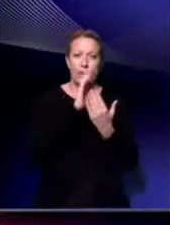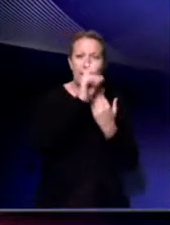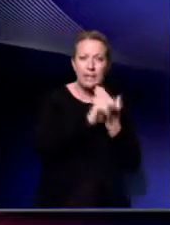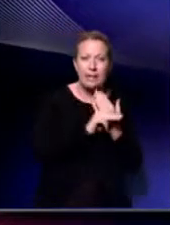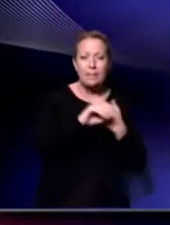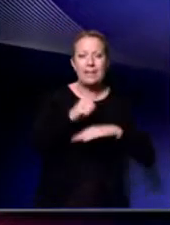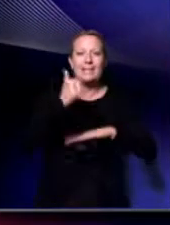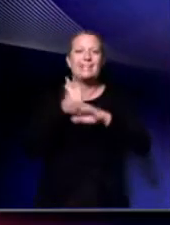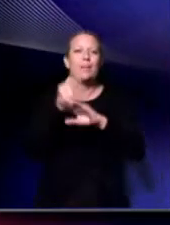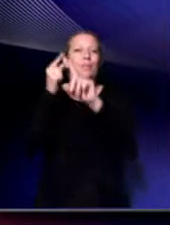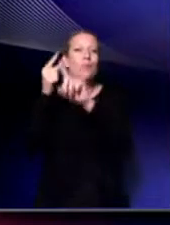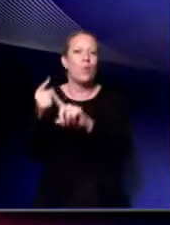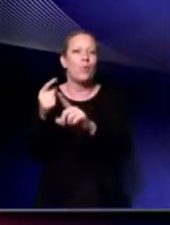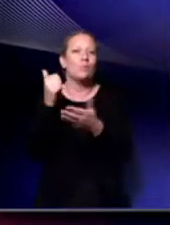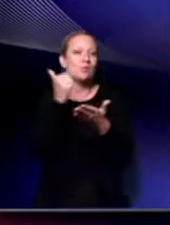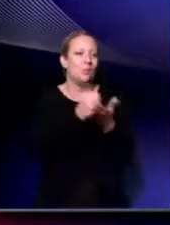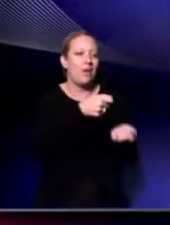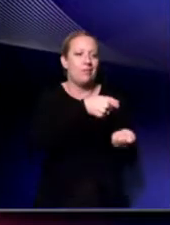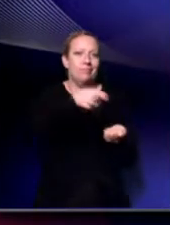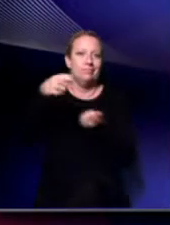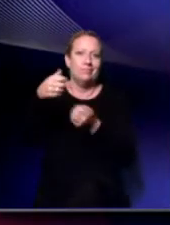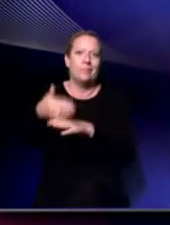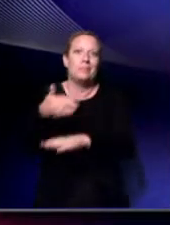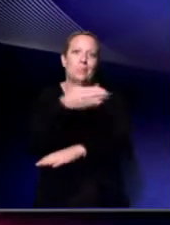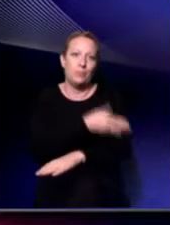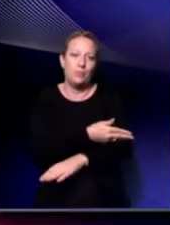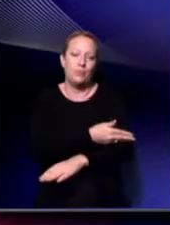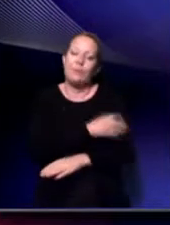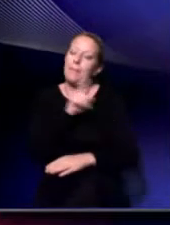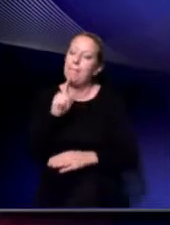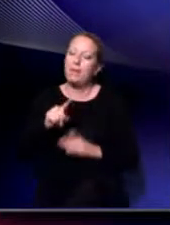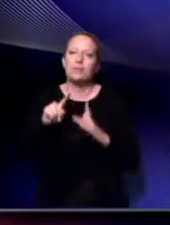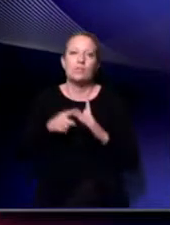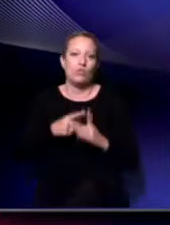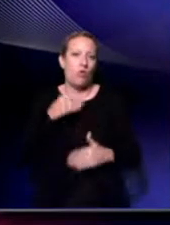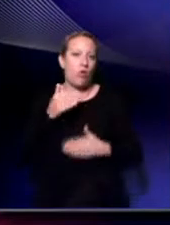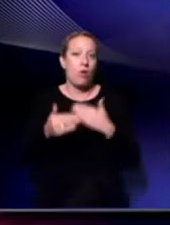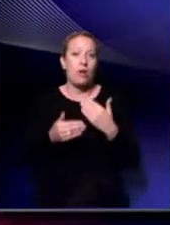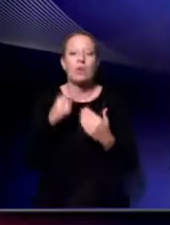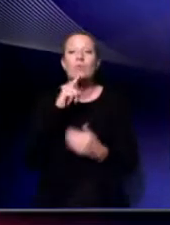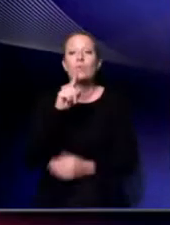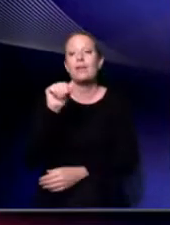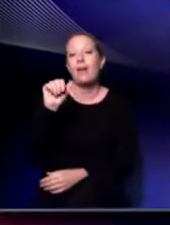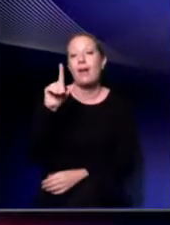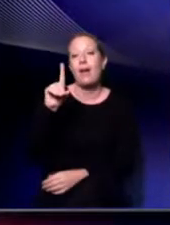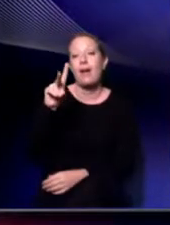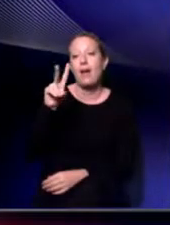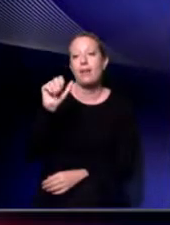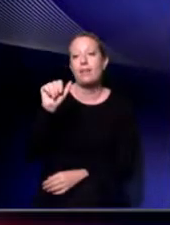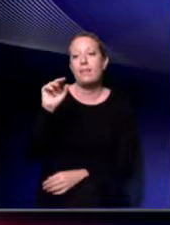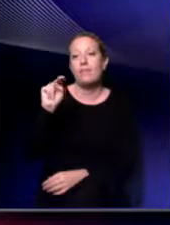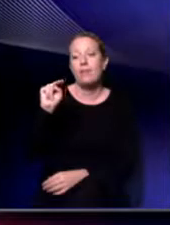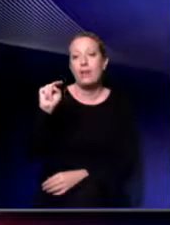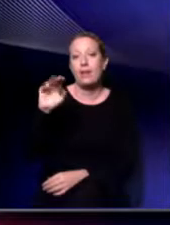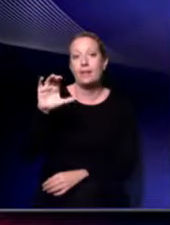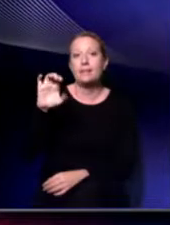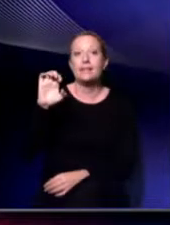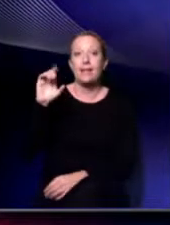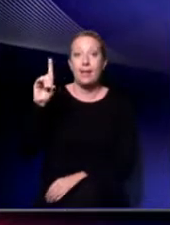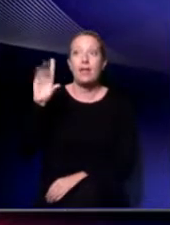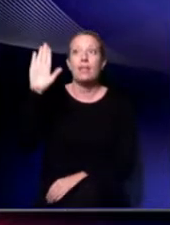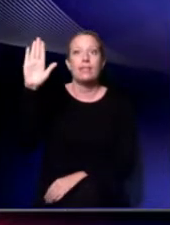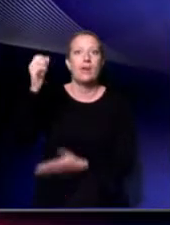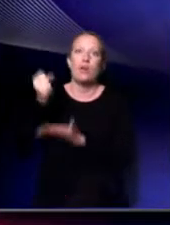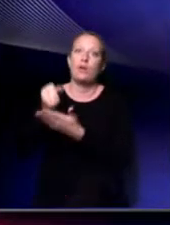get started on that as well. That's part of the advanced ed accreditation process. The